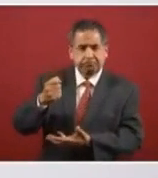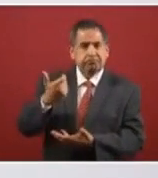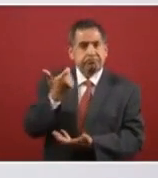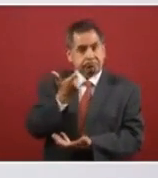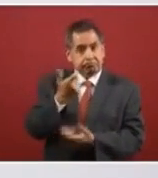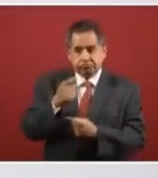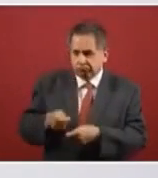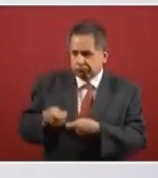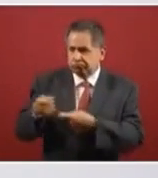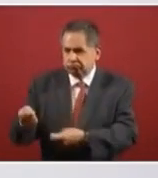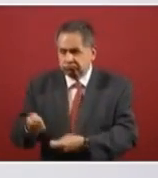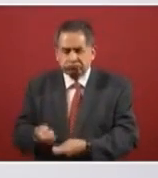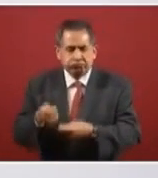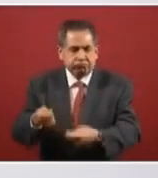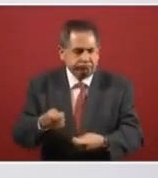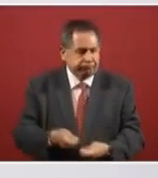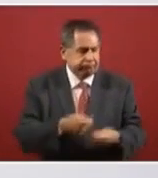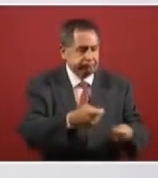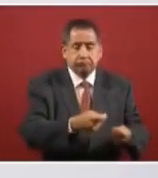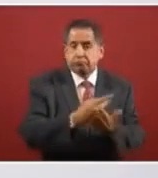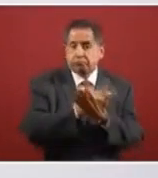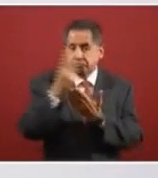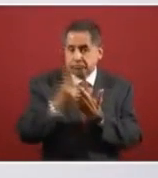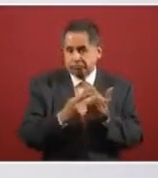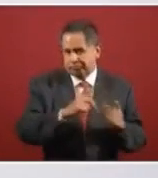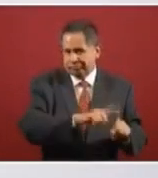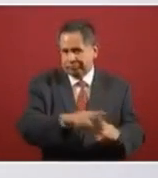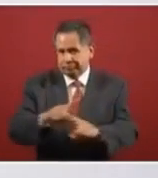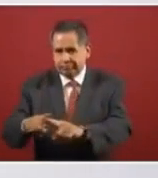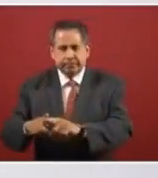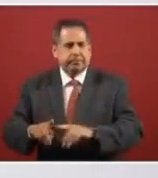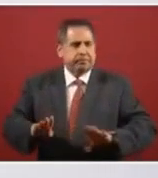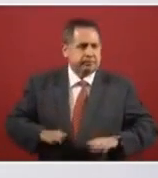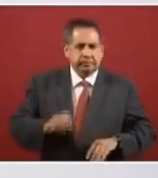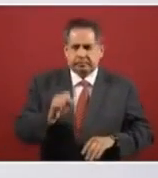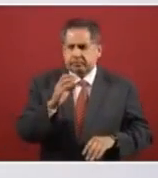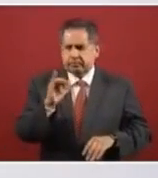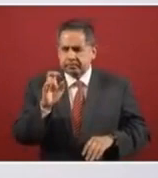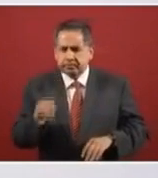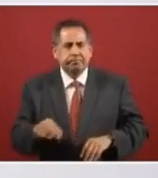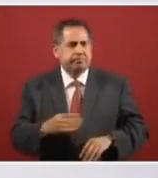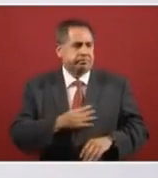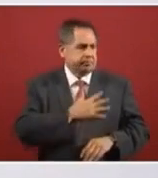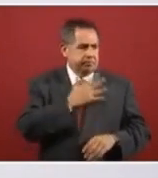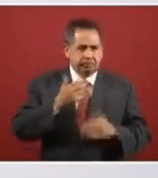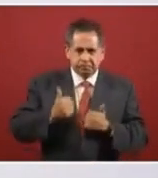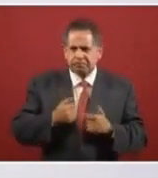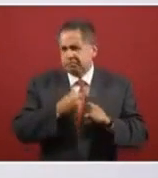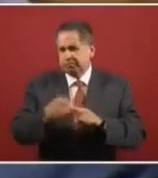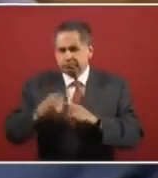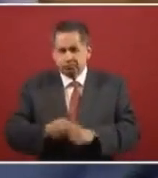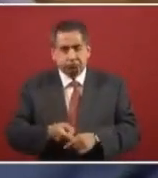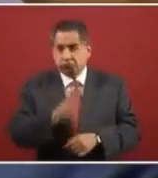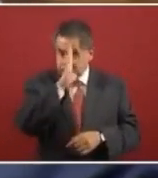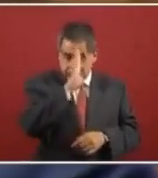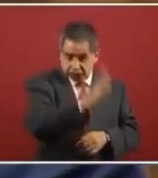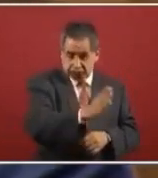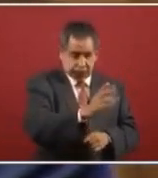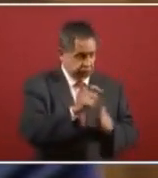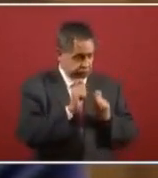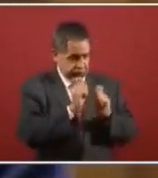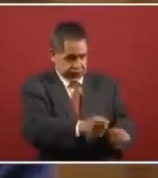the resources that the government delivers in the social program get to the people